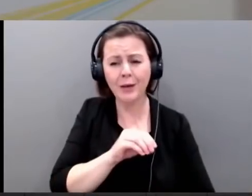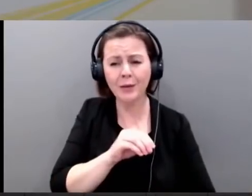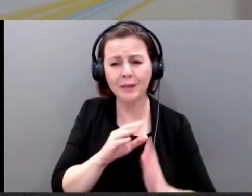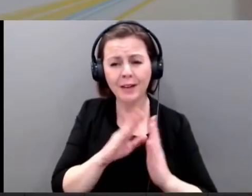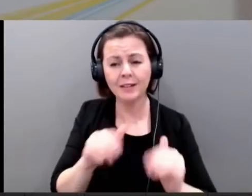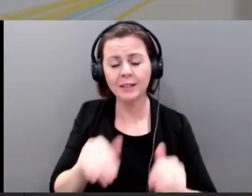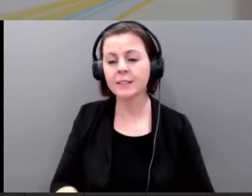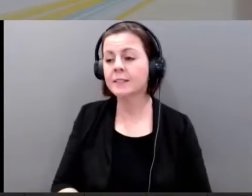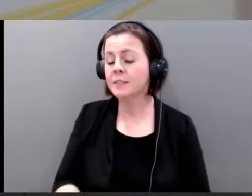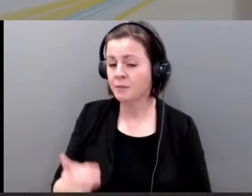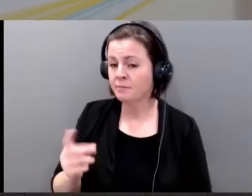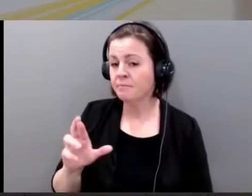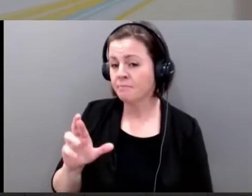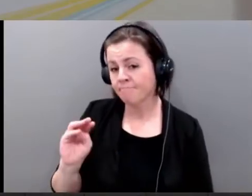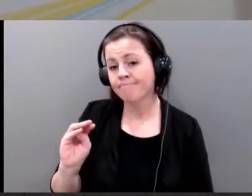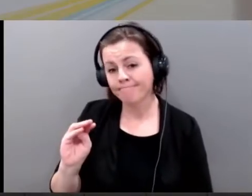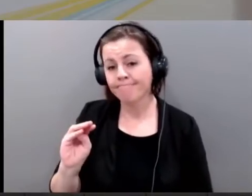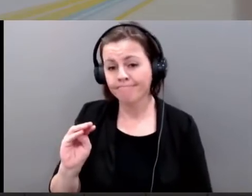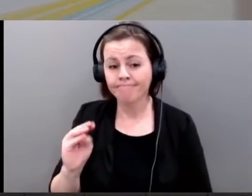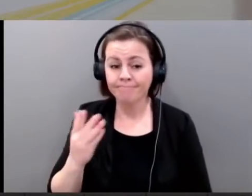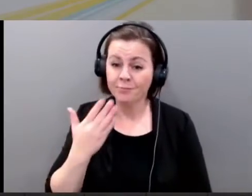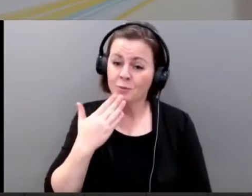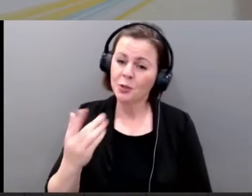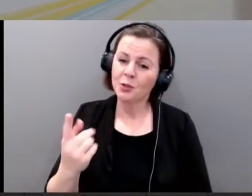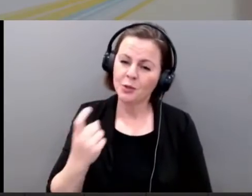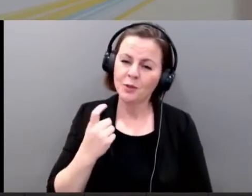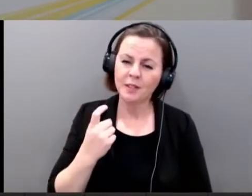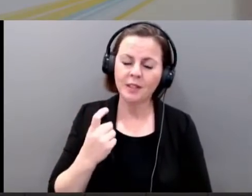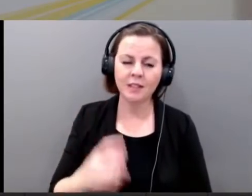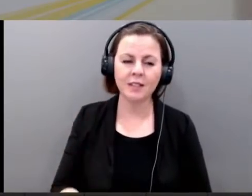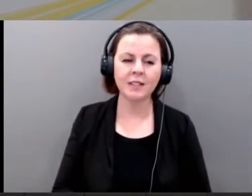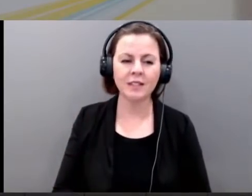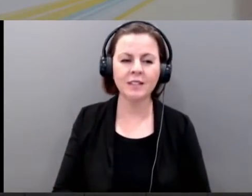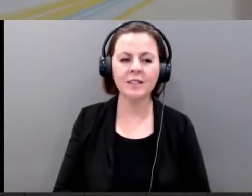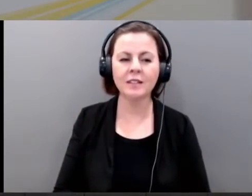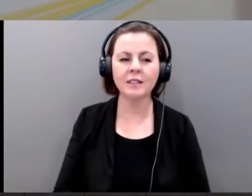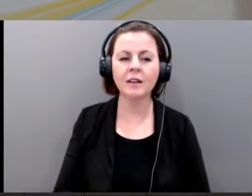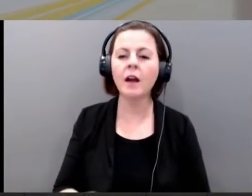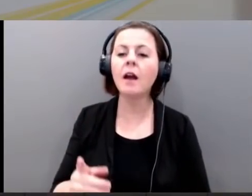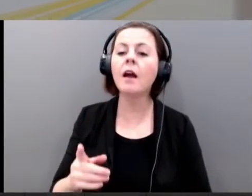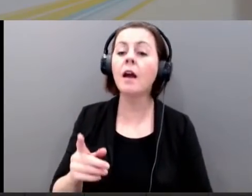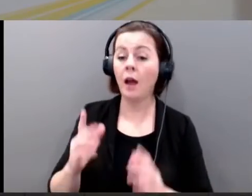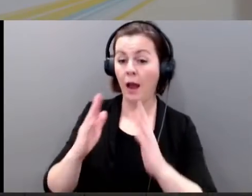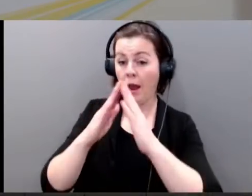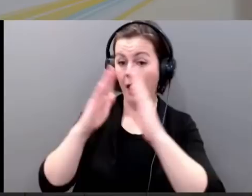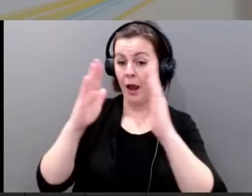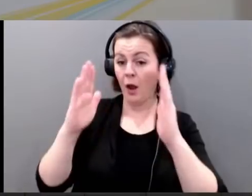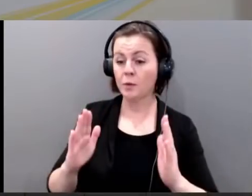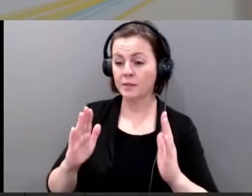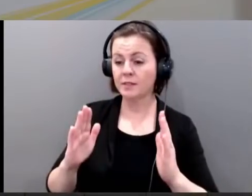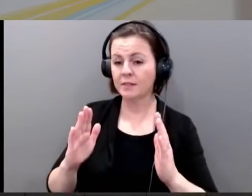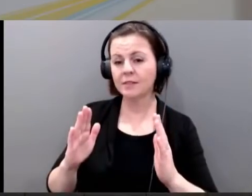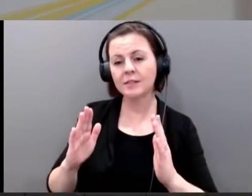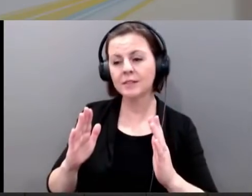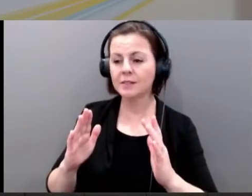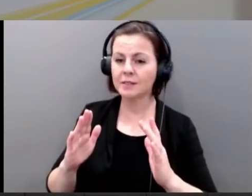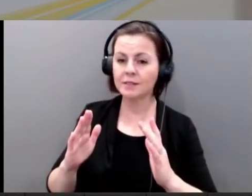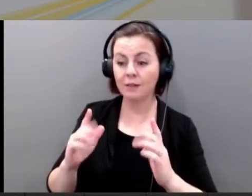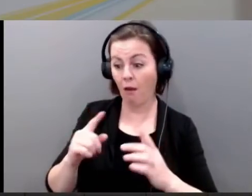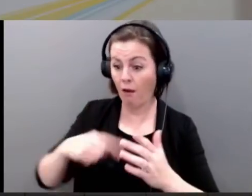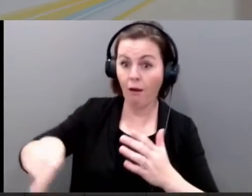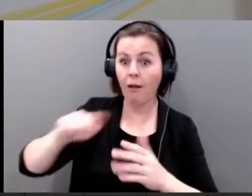Good question. I mean, I think we really want to limit the number of people that are going in and out of stores,